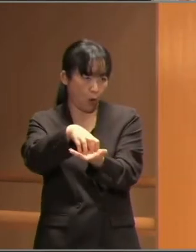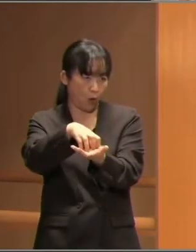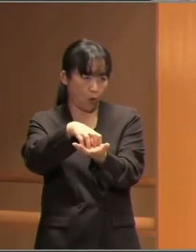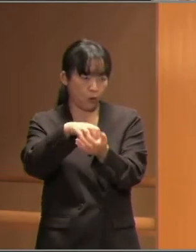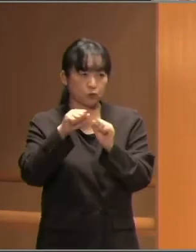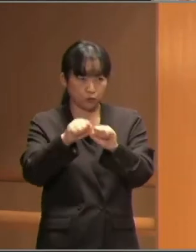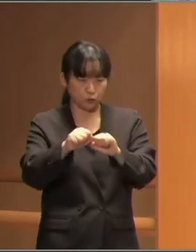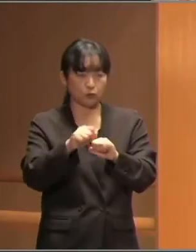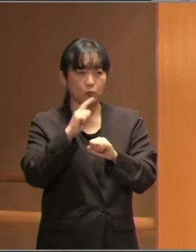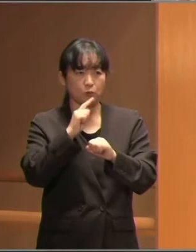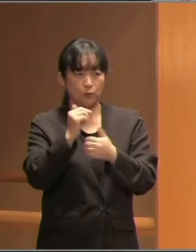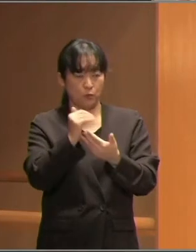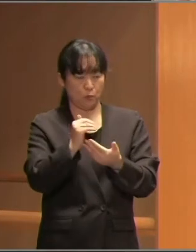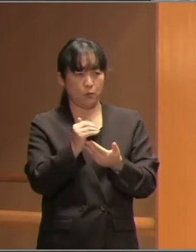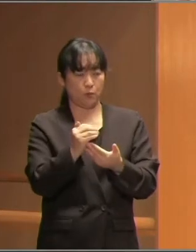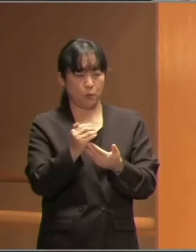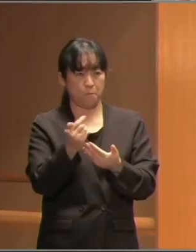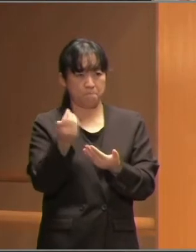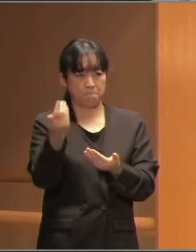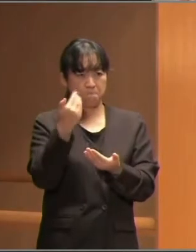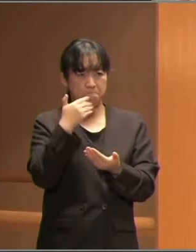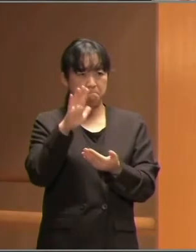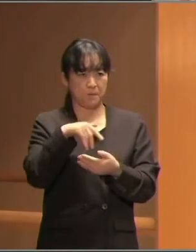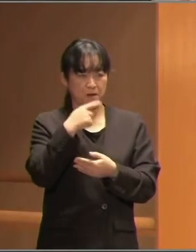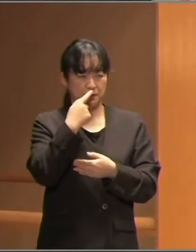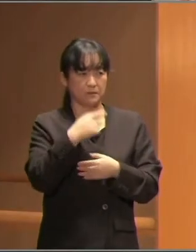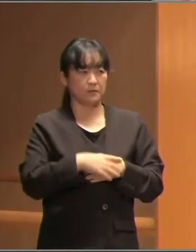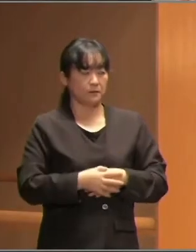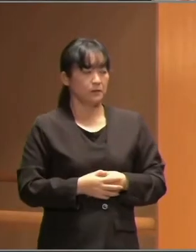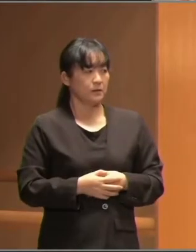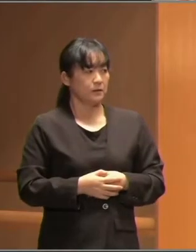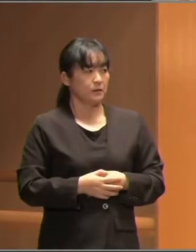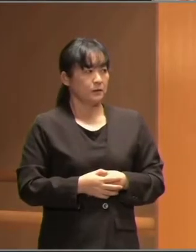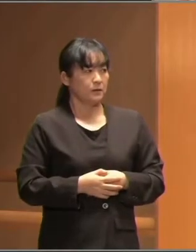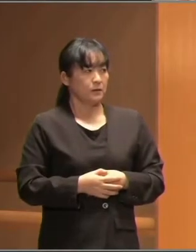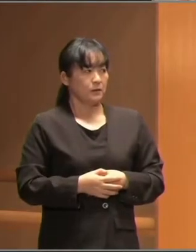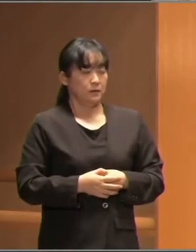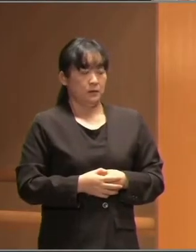will be my last project in my career.